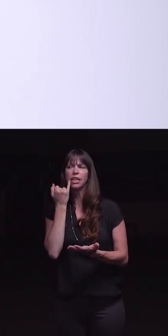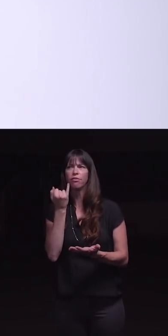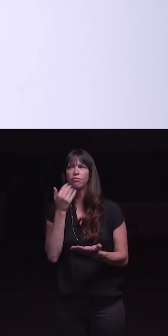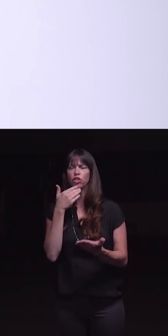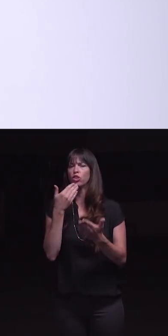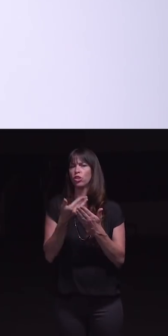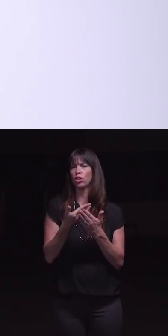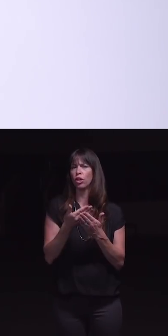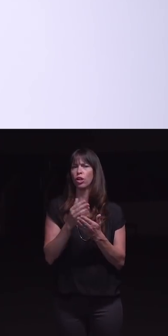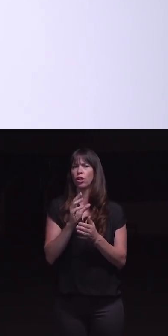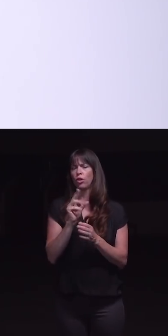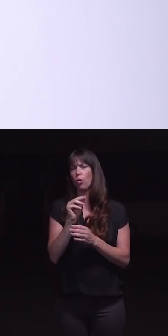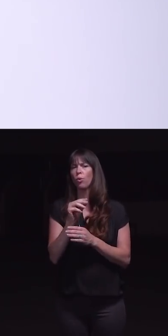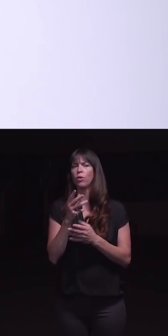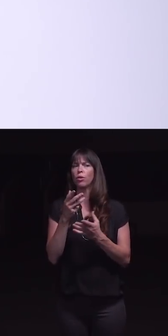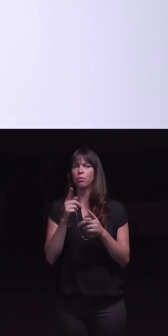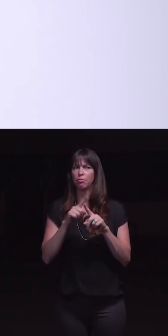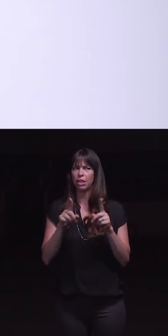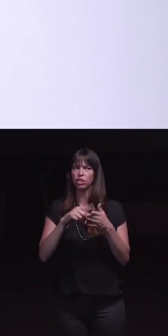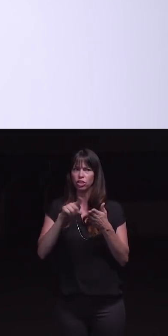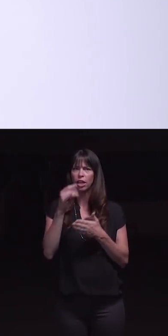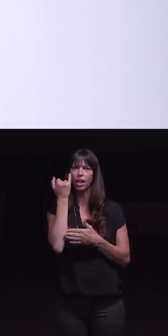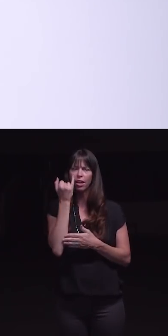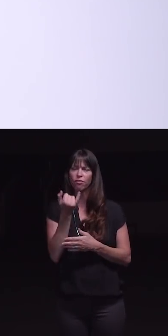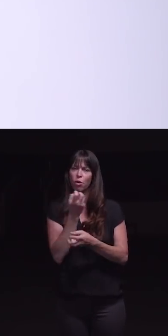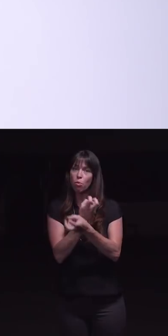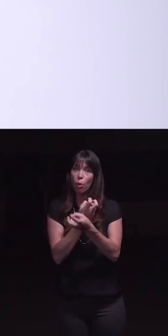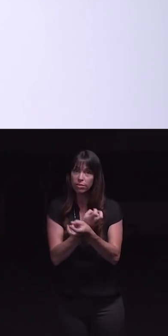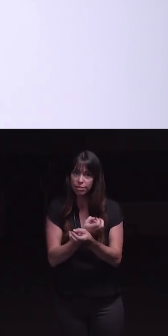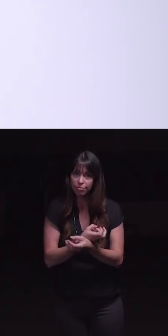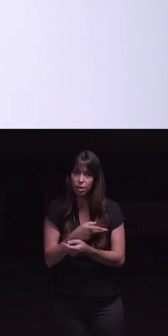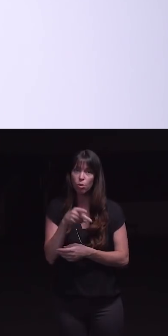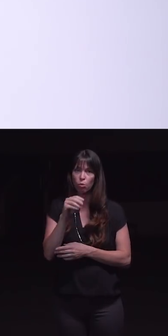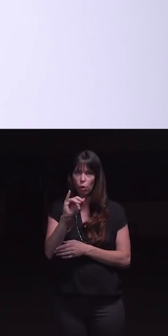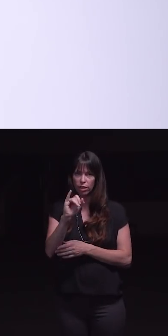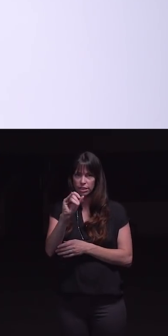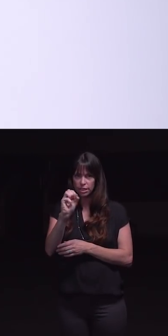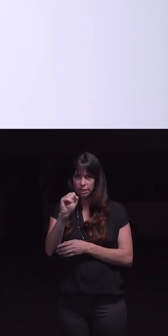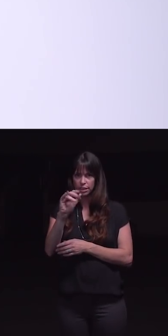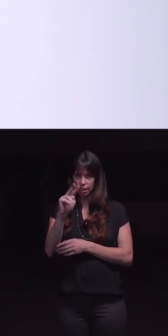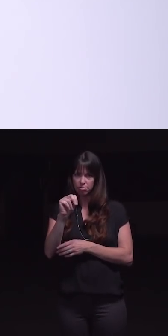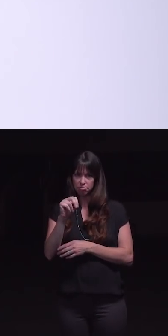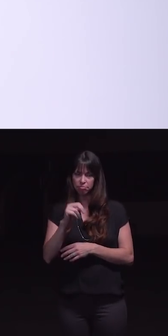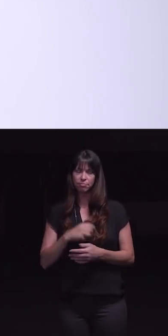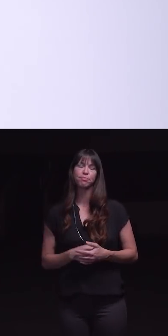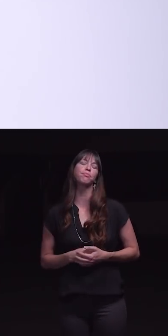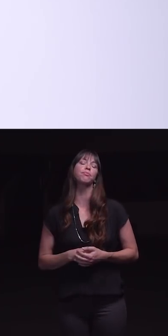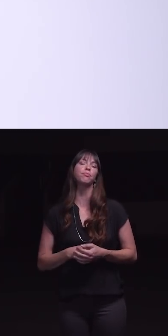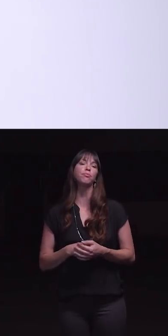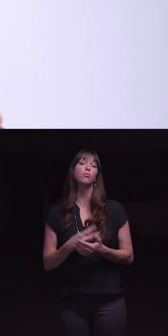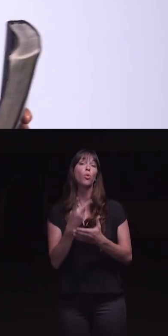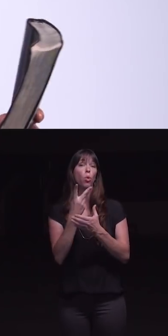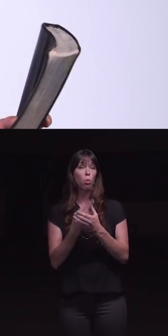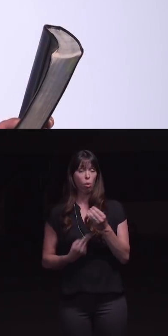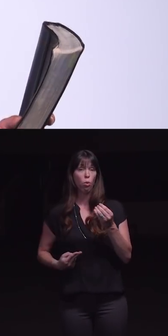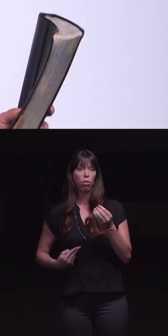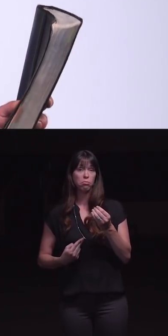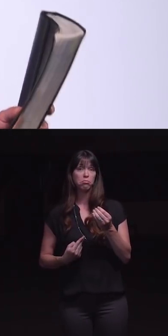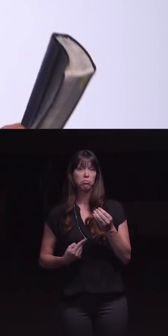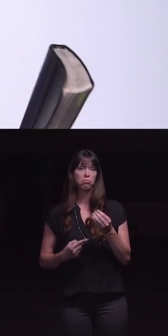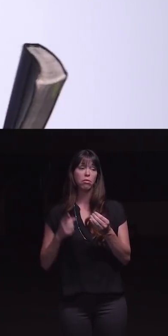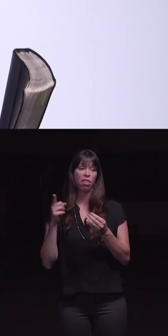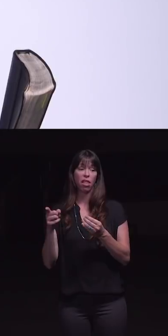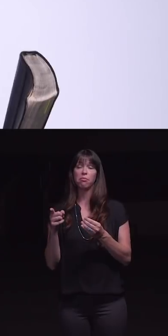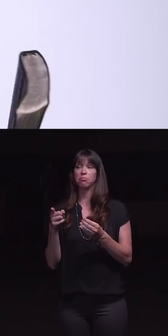see if it's poisoned. That was the quickest way to get rid of a ruler you didn't like. So both of them get crosswise with